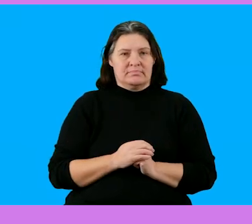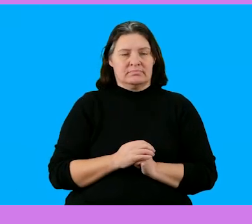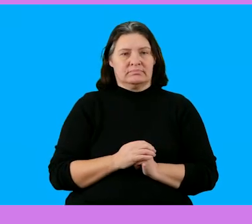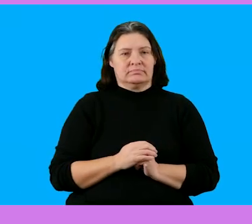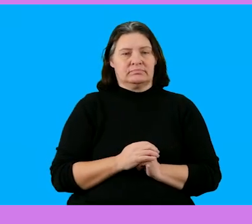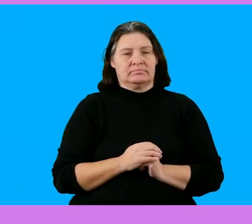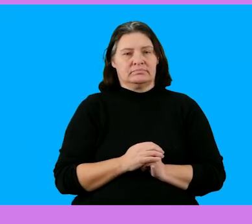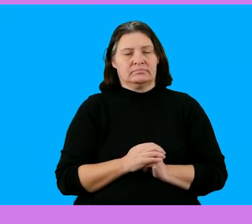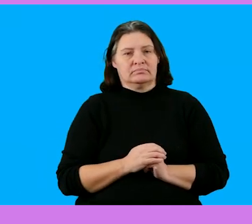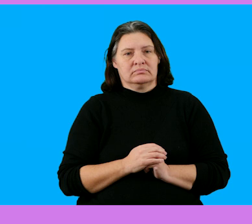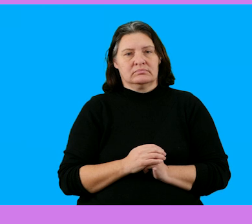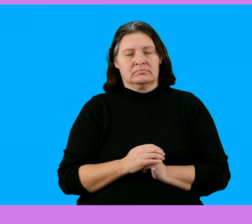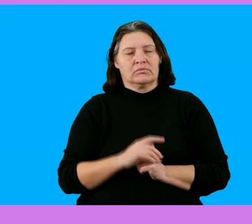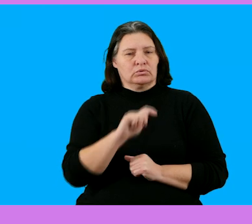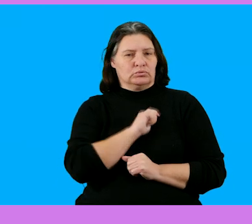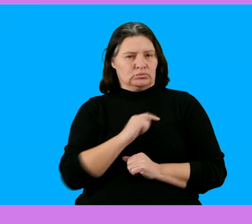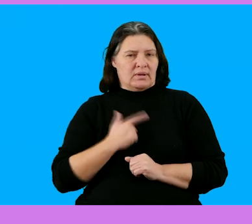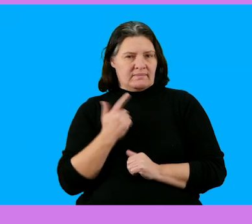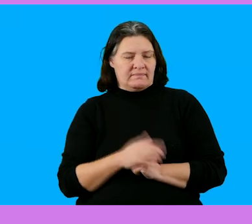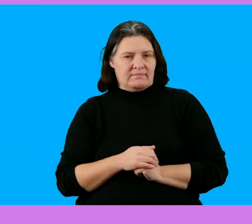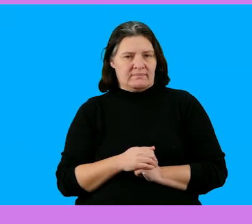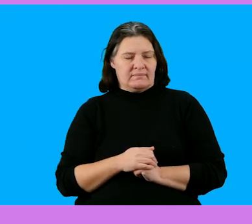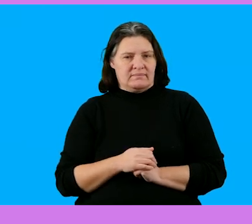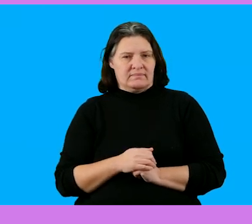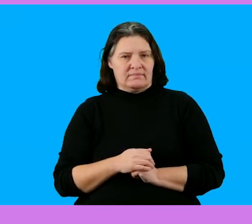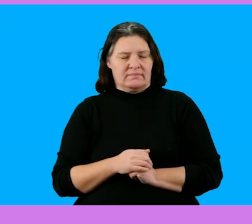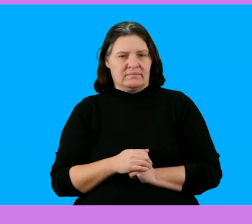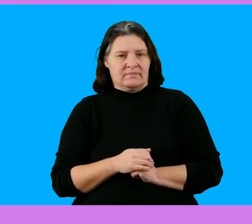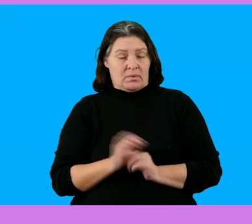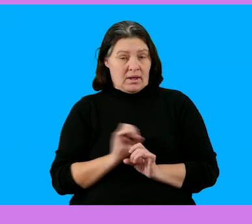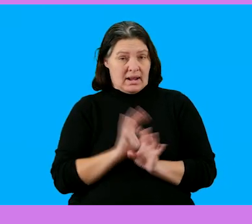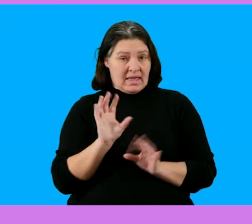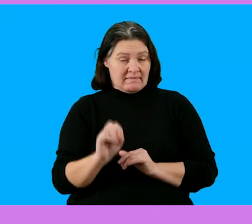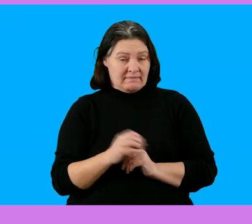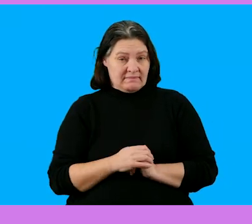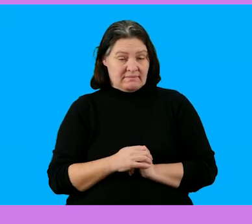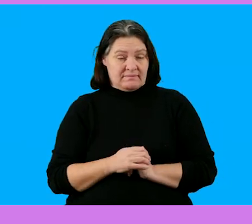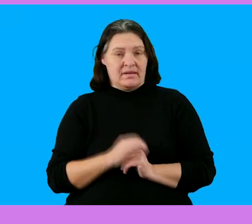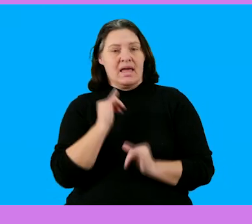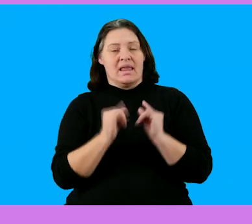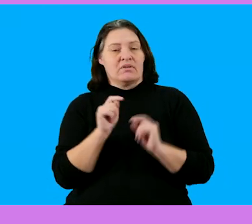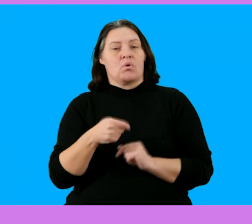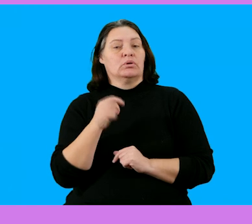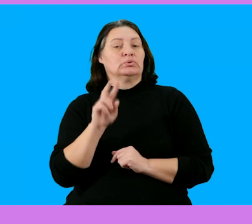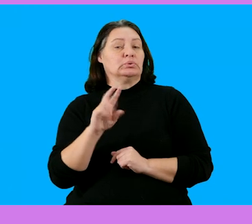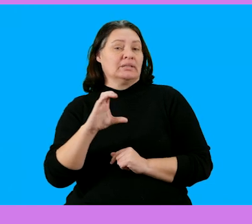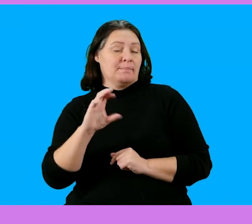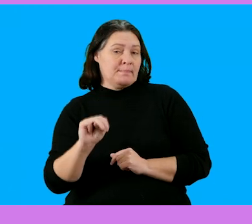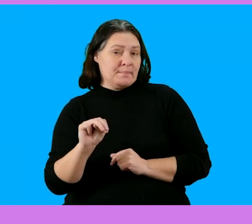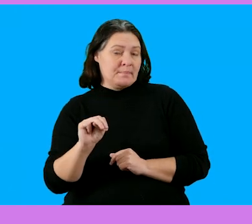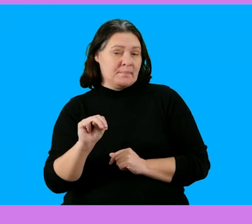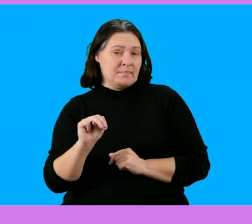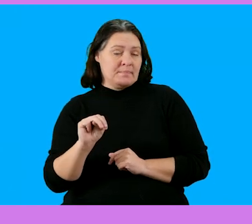kilometers in reality. Guys, are we clear on that? So 11.2